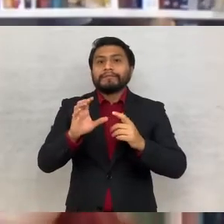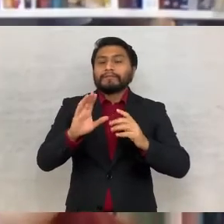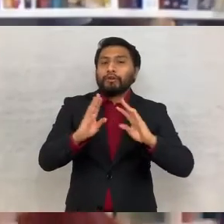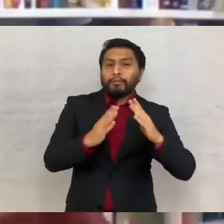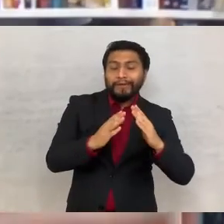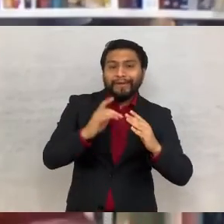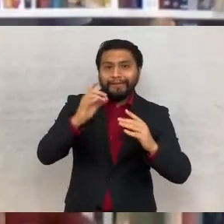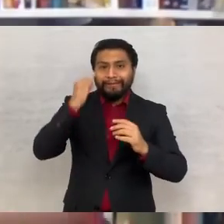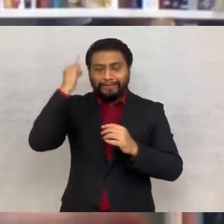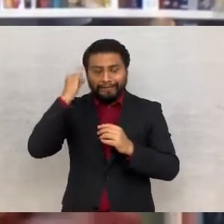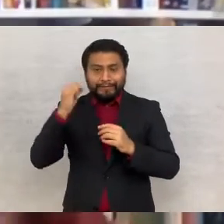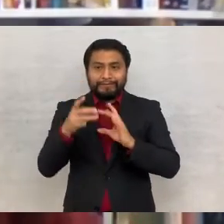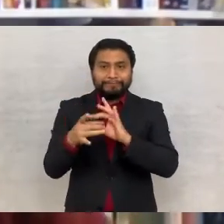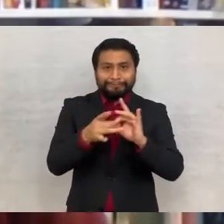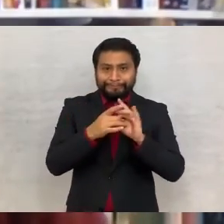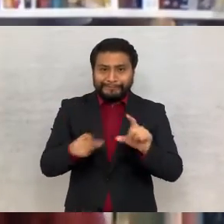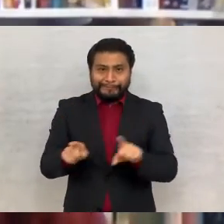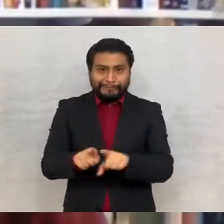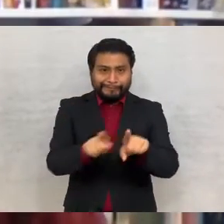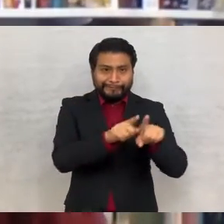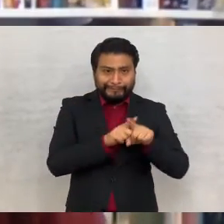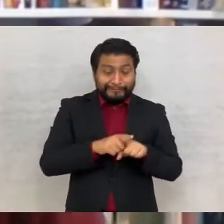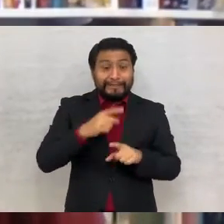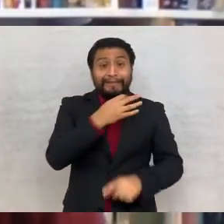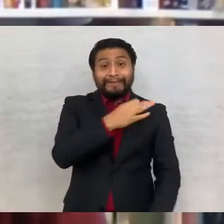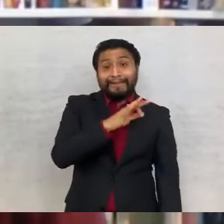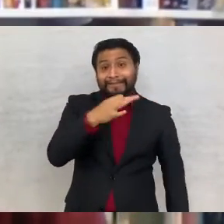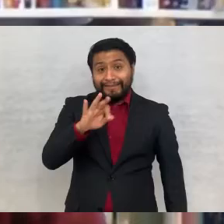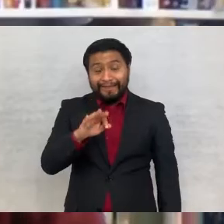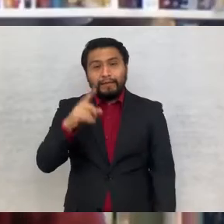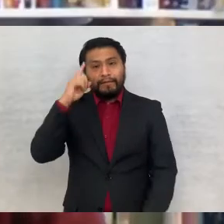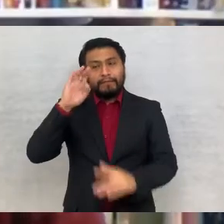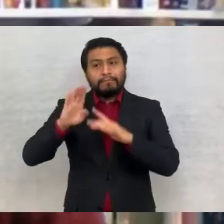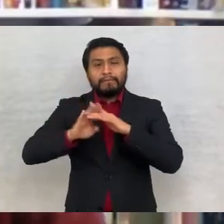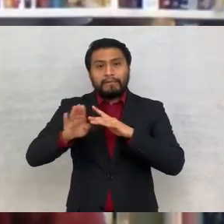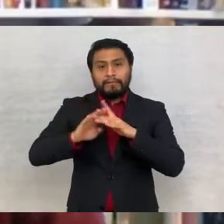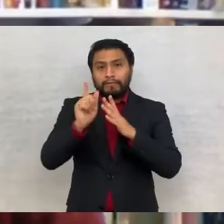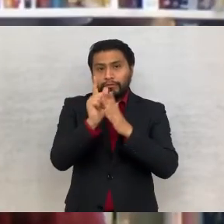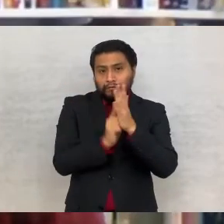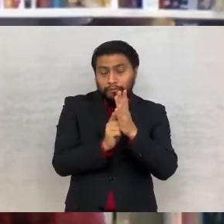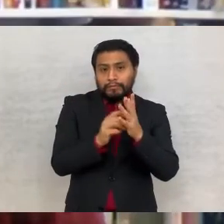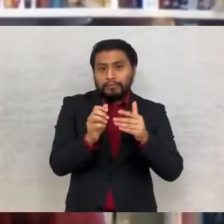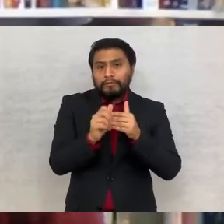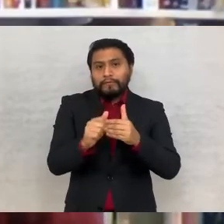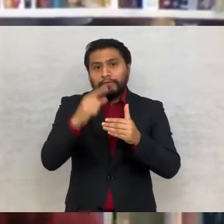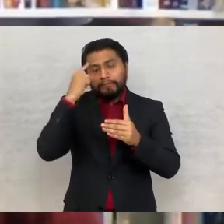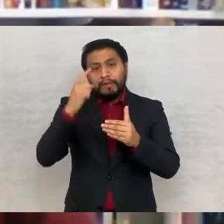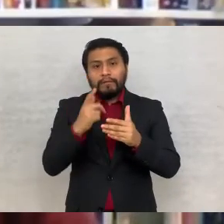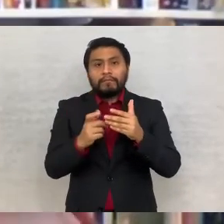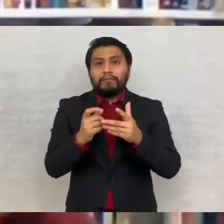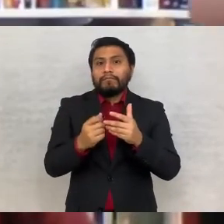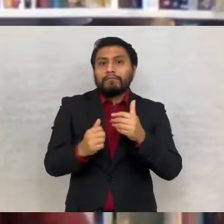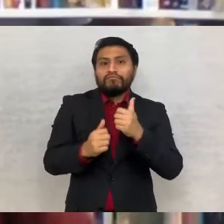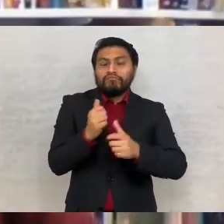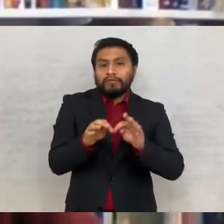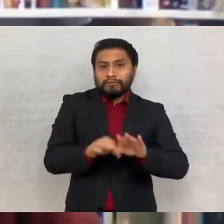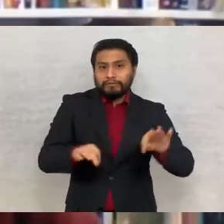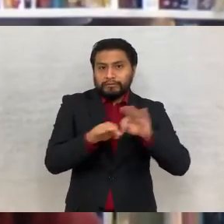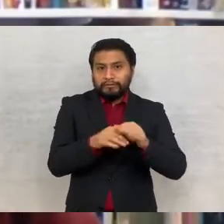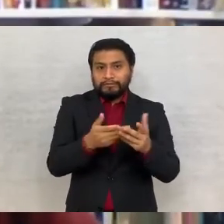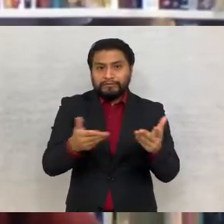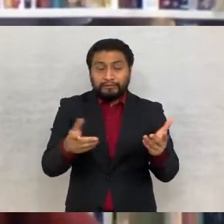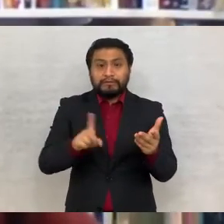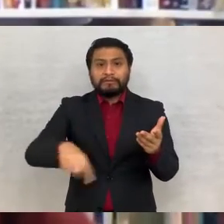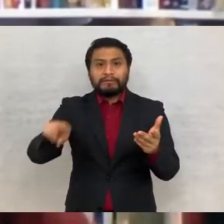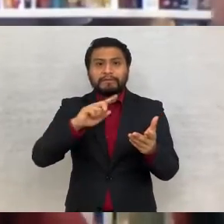for being considered an unassimilable race. That is how they were seen. The Argentine Eugenic Society also had on its agenda to address